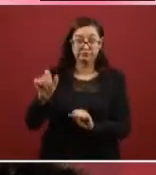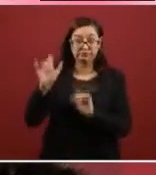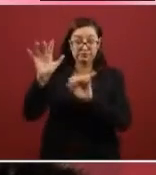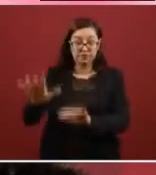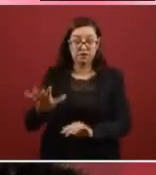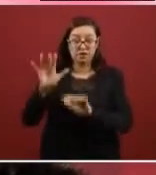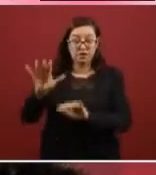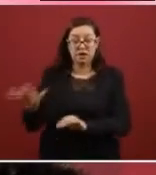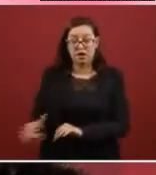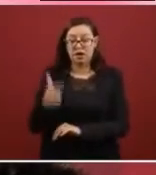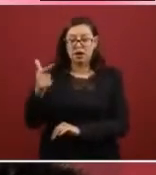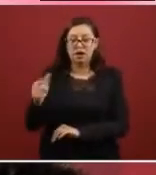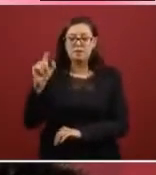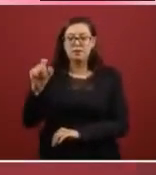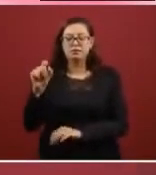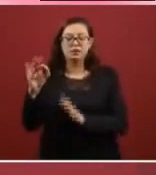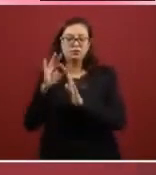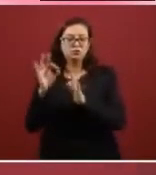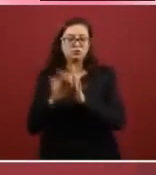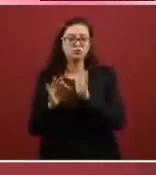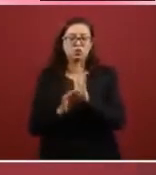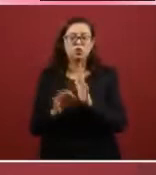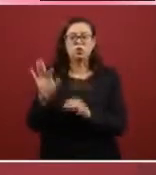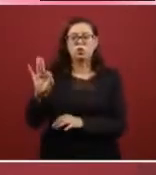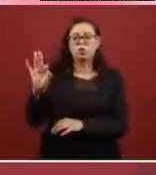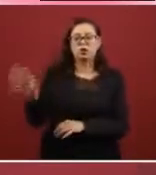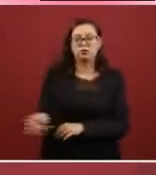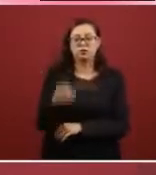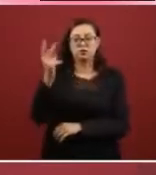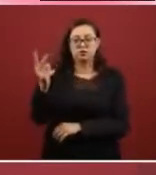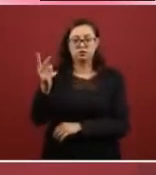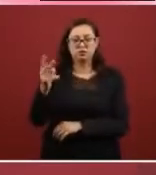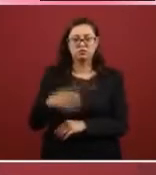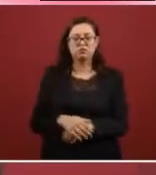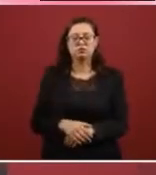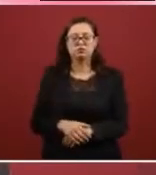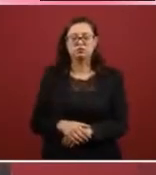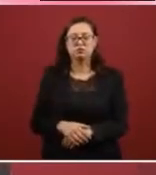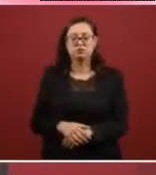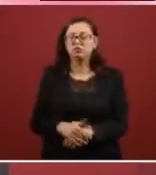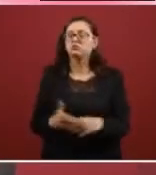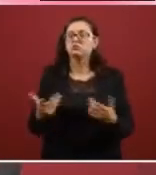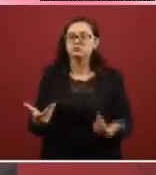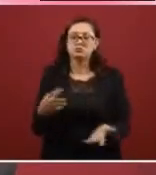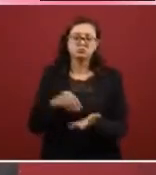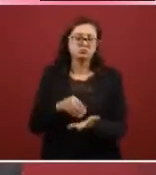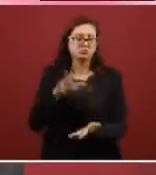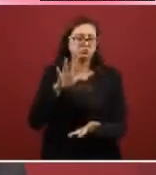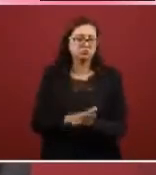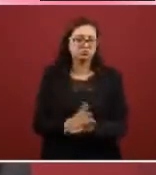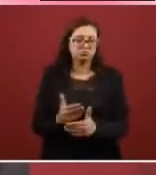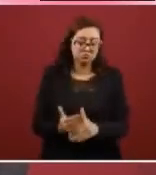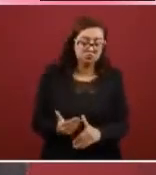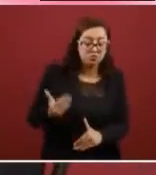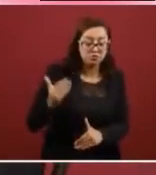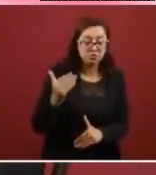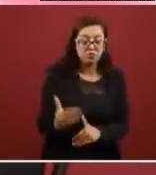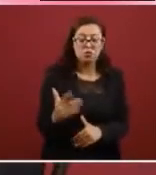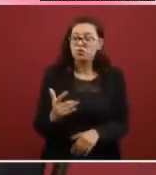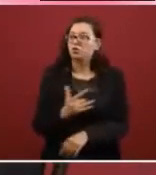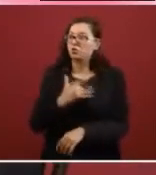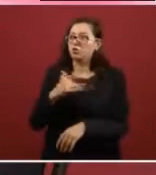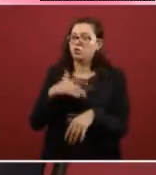punto número 42 agreed, or the committee establecer agreed lo siguiente que nosotros vemos to establish the following, which is very important